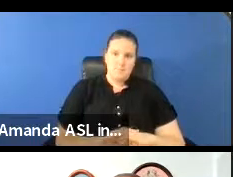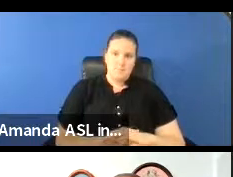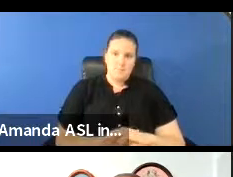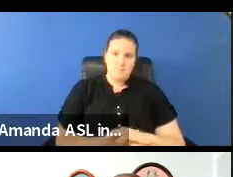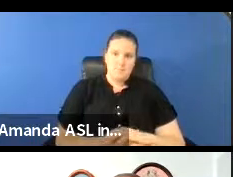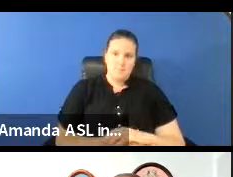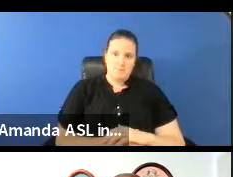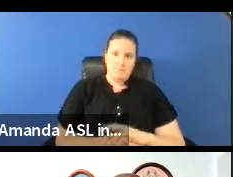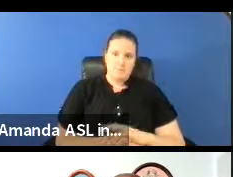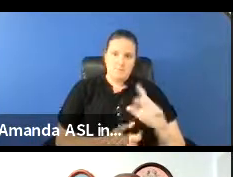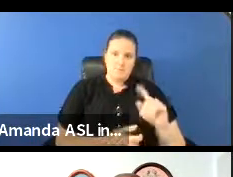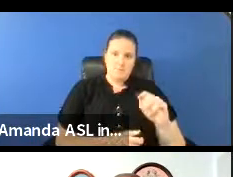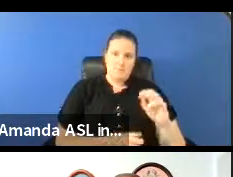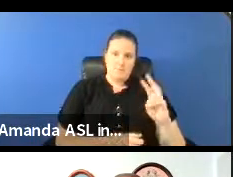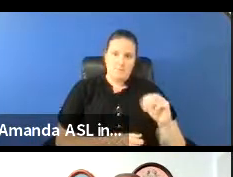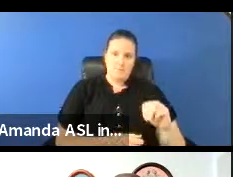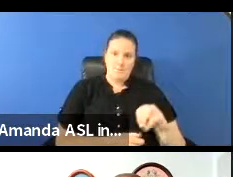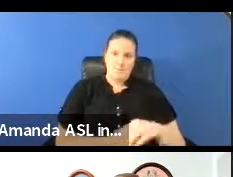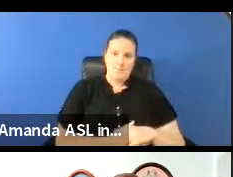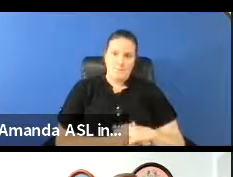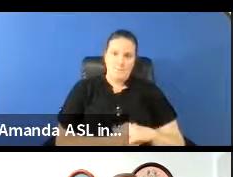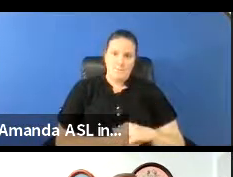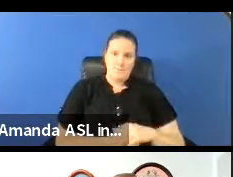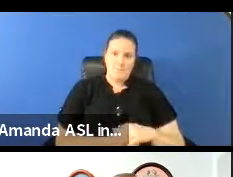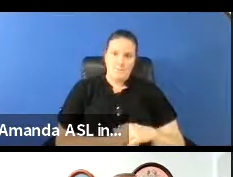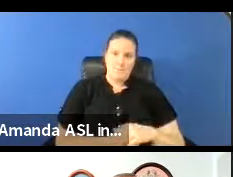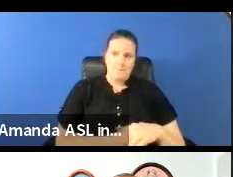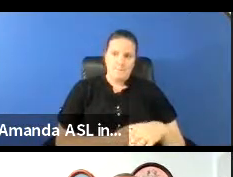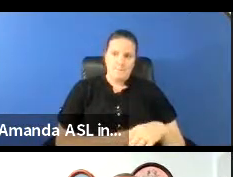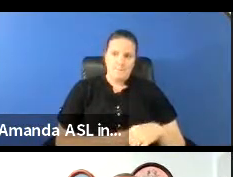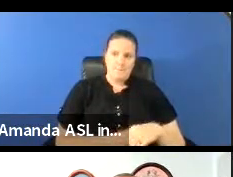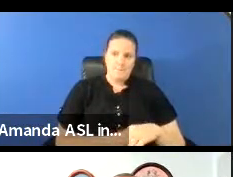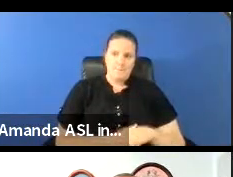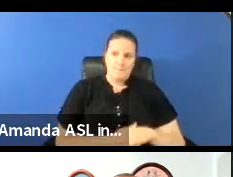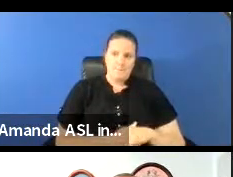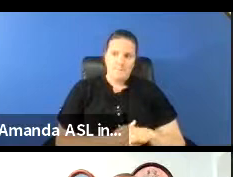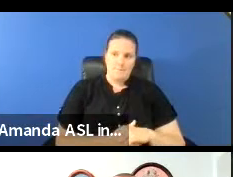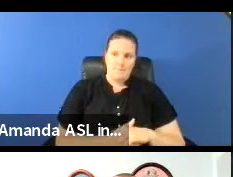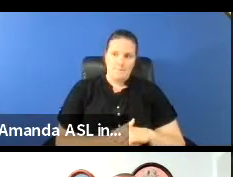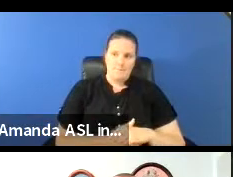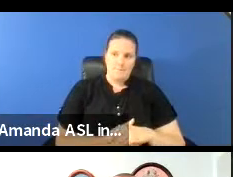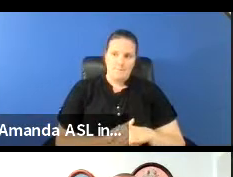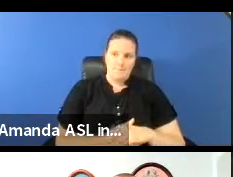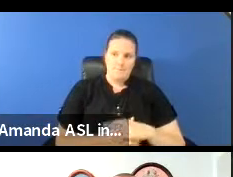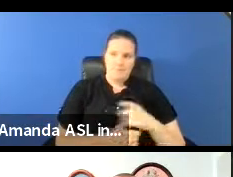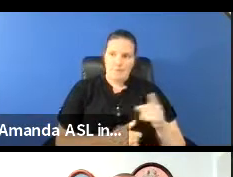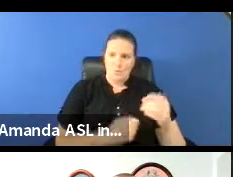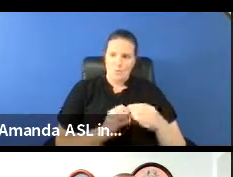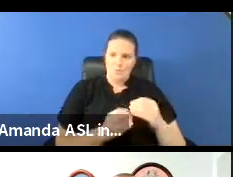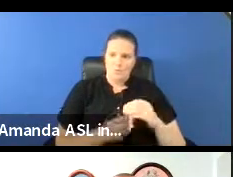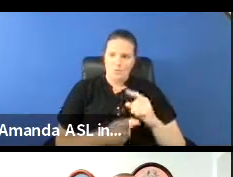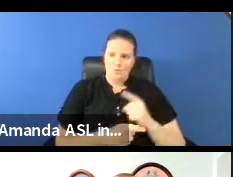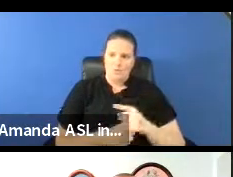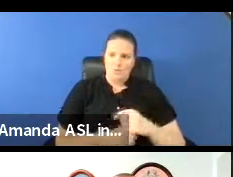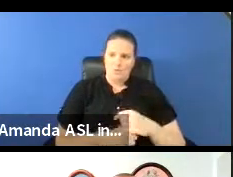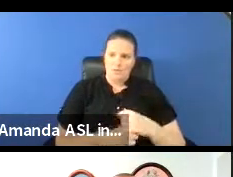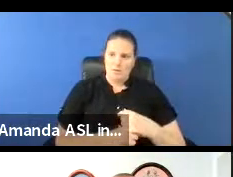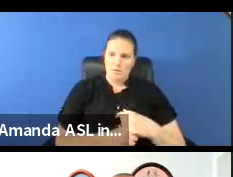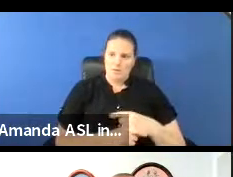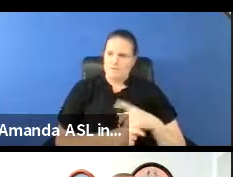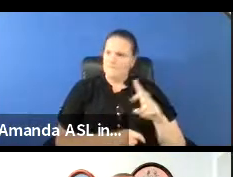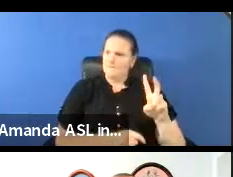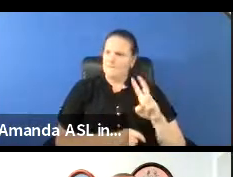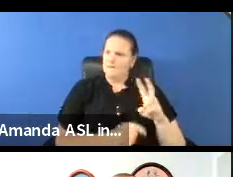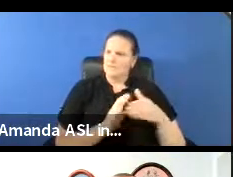Tom, you have a question? Yes, I wondered when we're talking those numbers, Greg, was the Vancouver